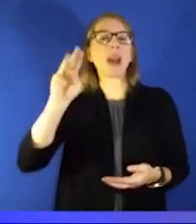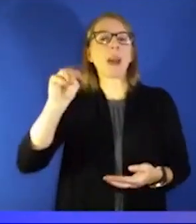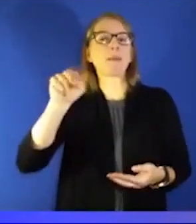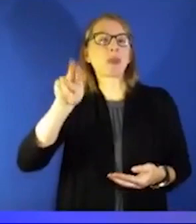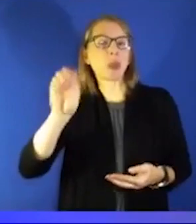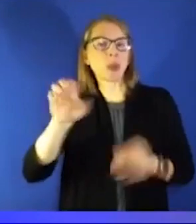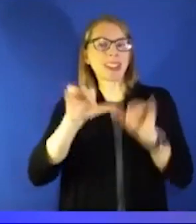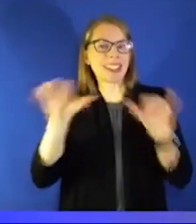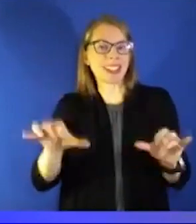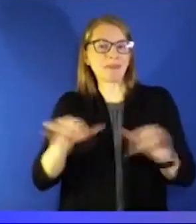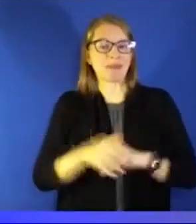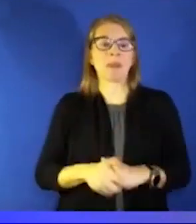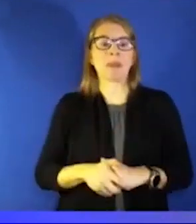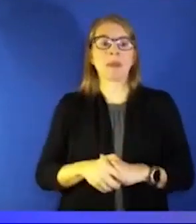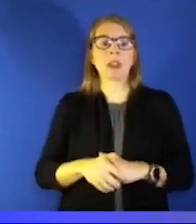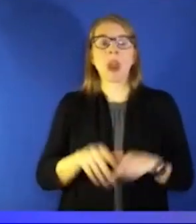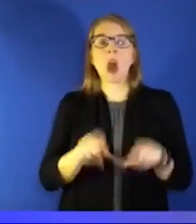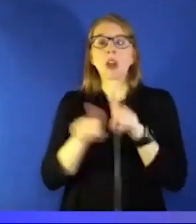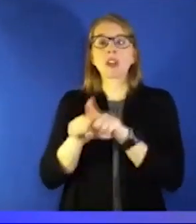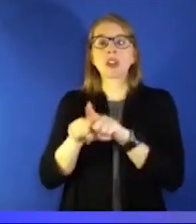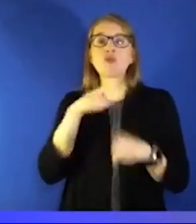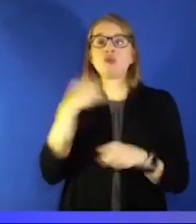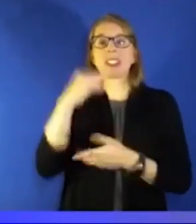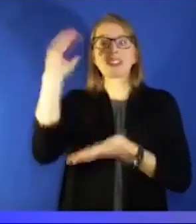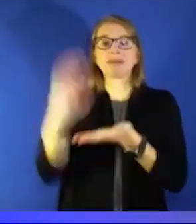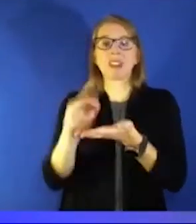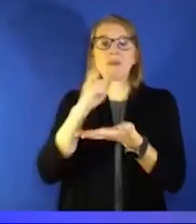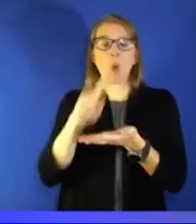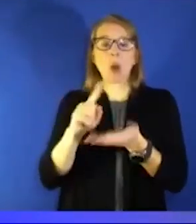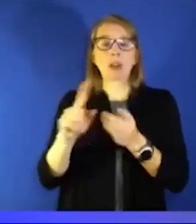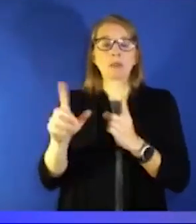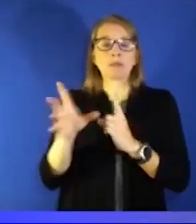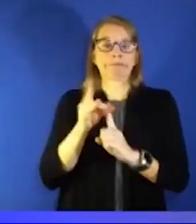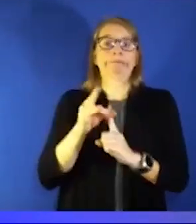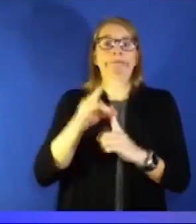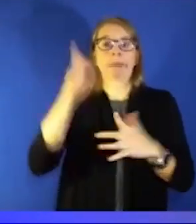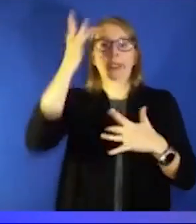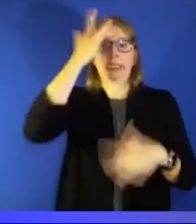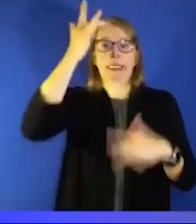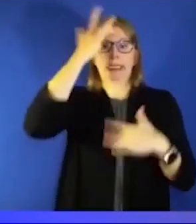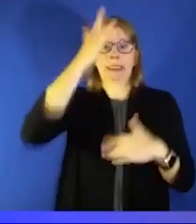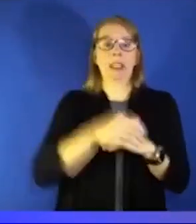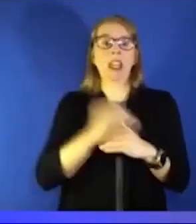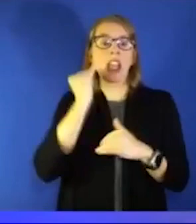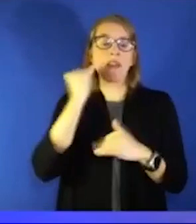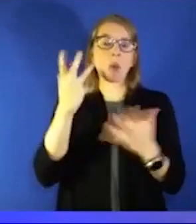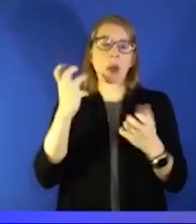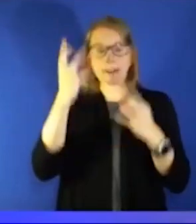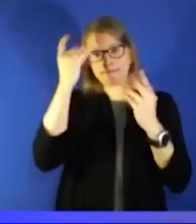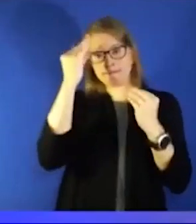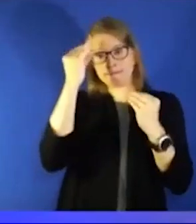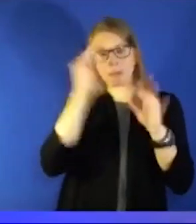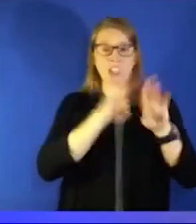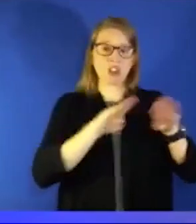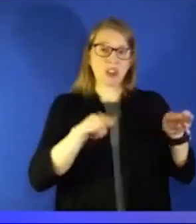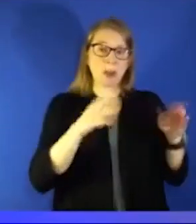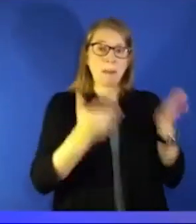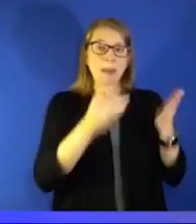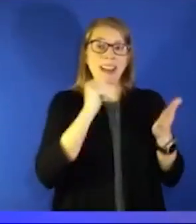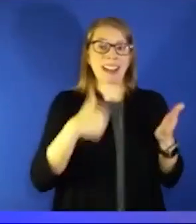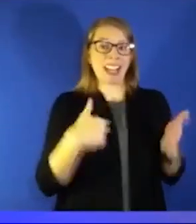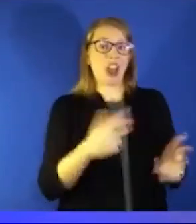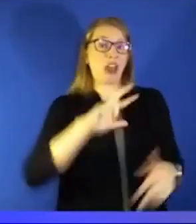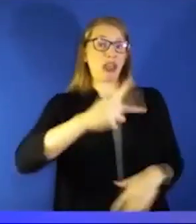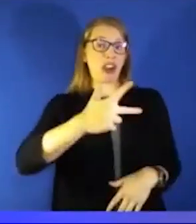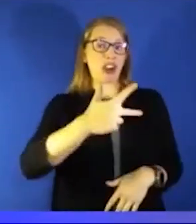they're also less at risk for disease. So if you wanted to speculate, children might not need a 3rd dose. But again, that's